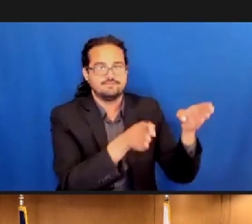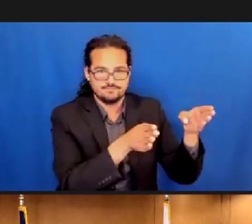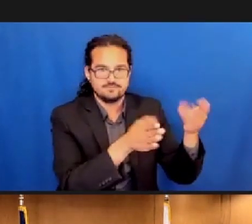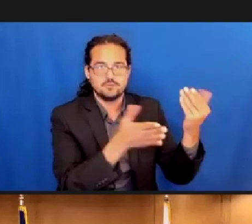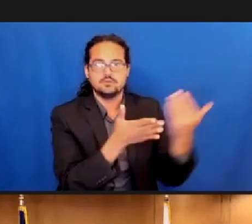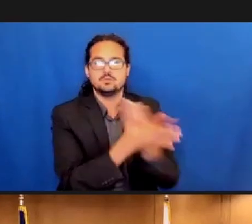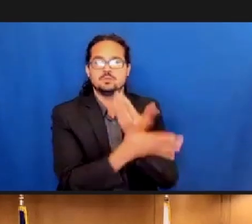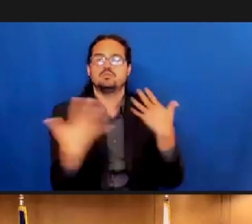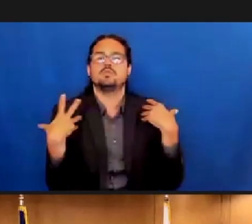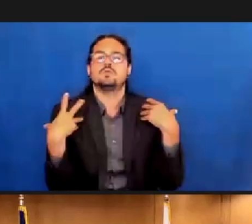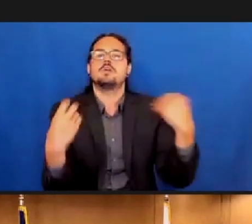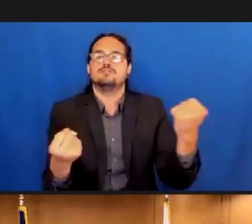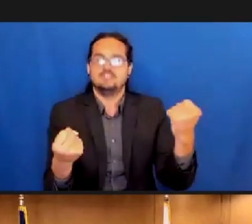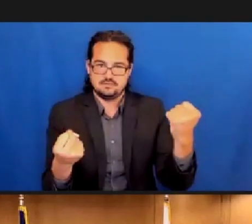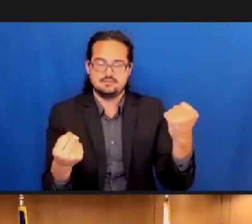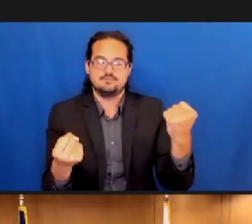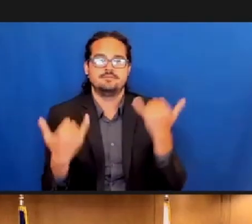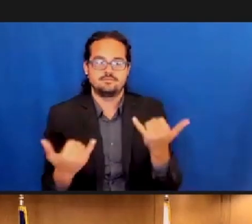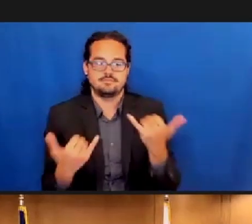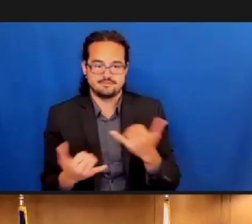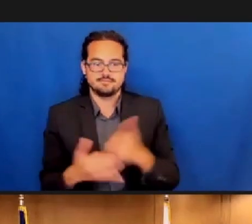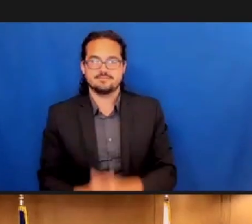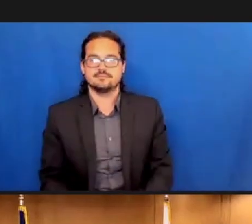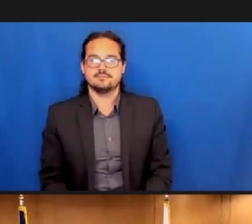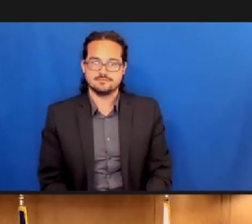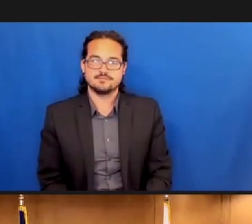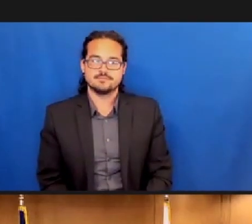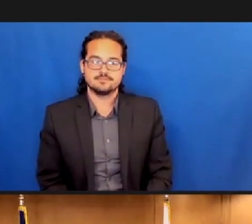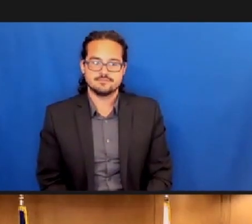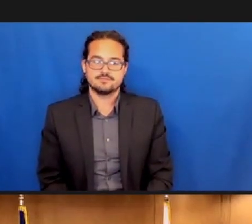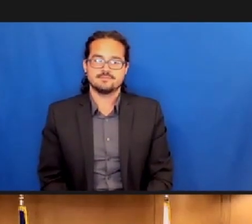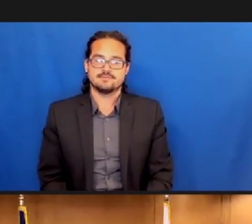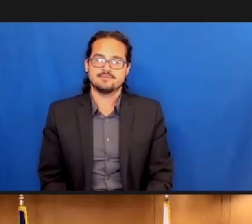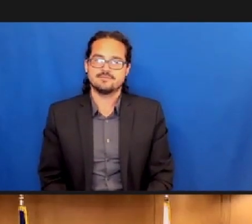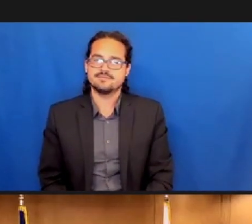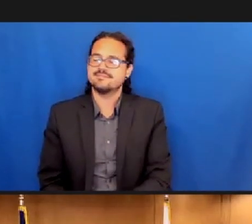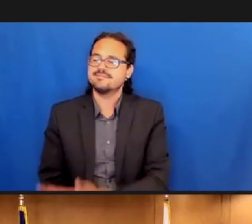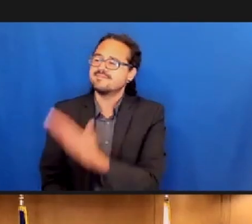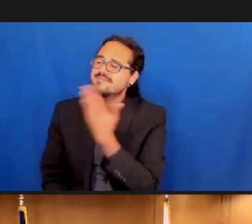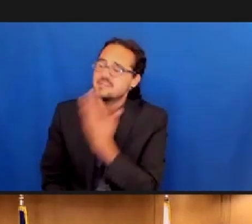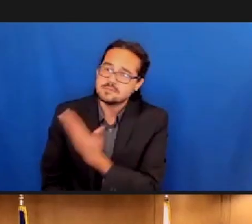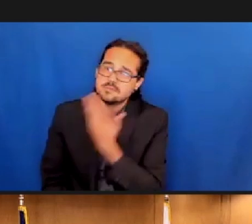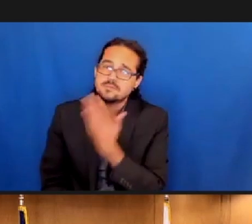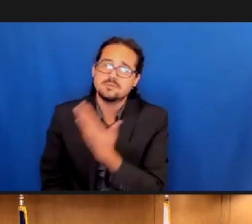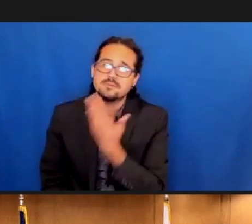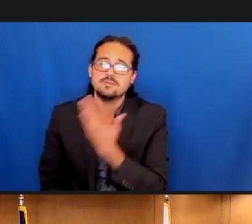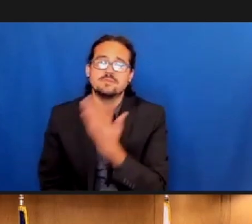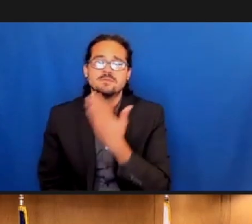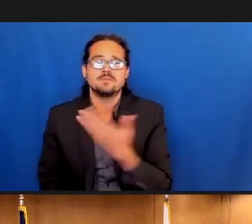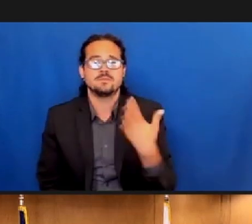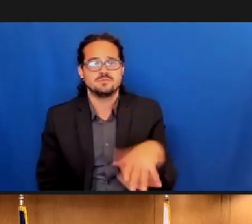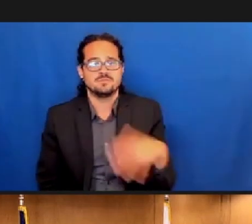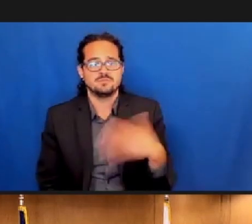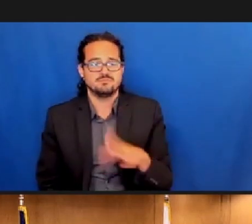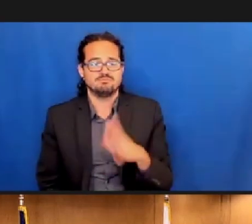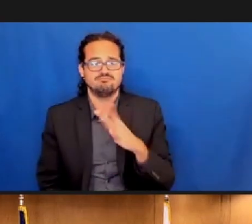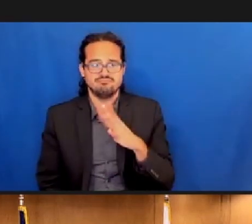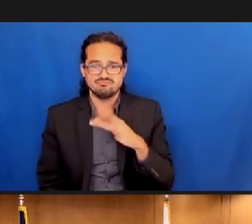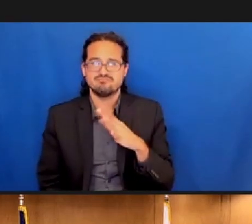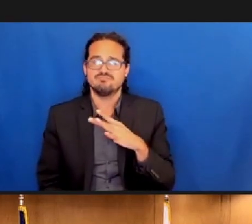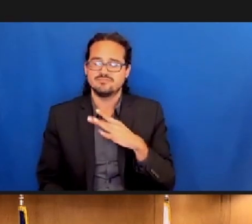Thank you for that. That's a helpful example. Well, I wish we had more time, and I do want to